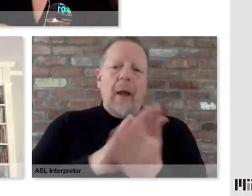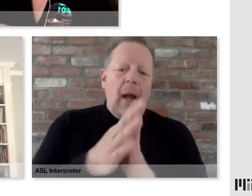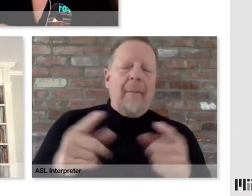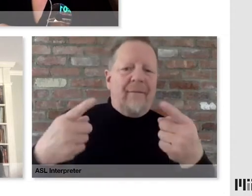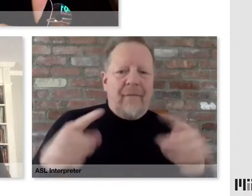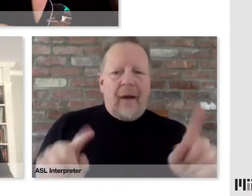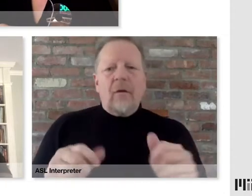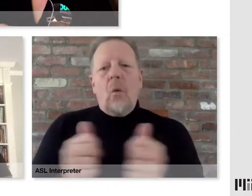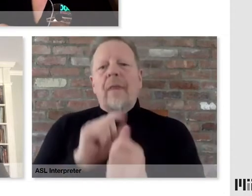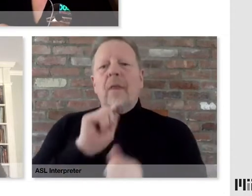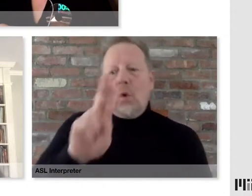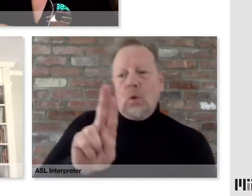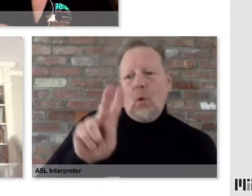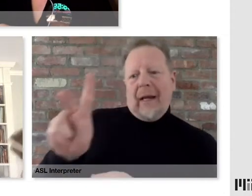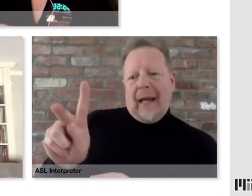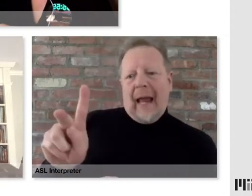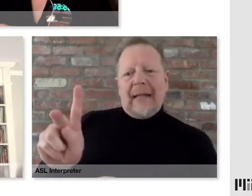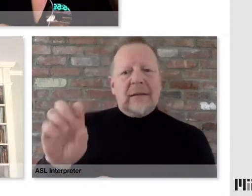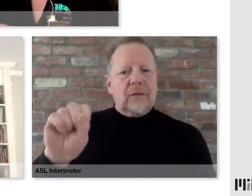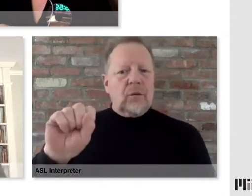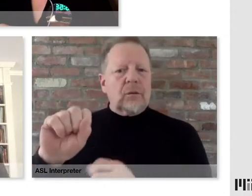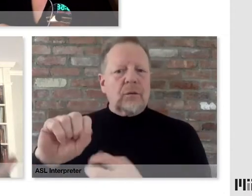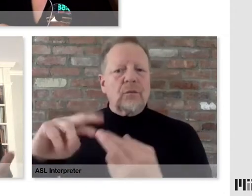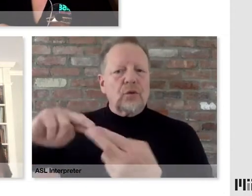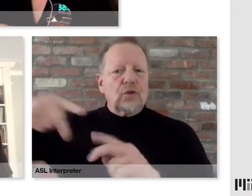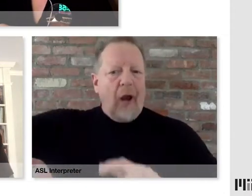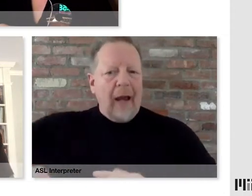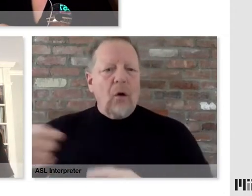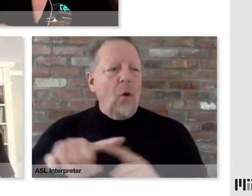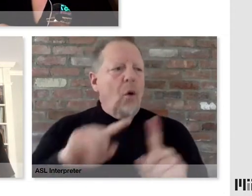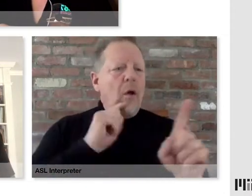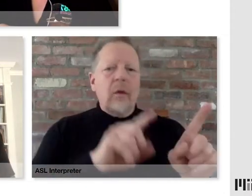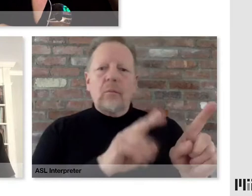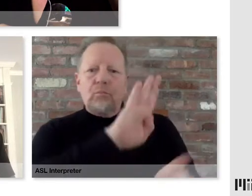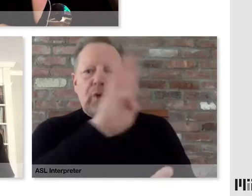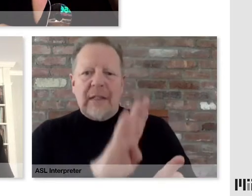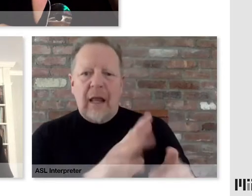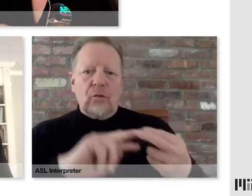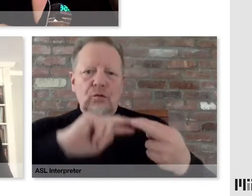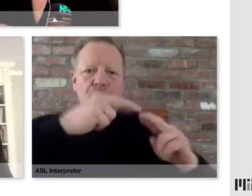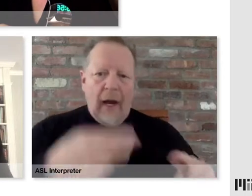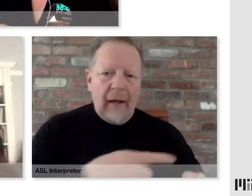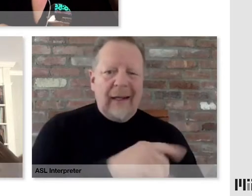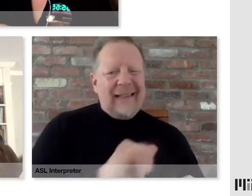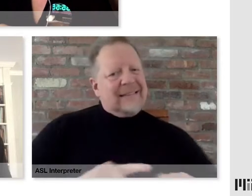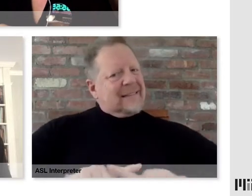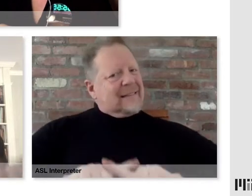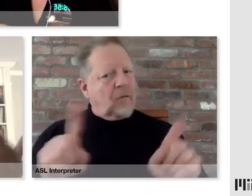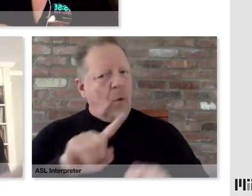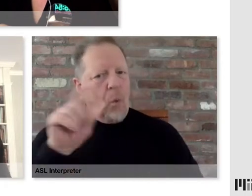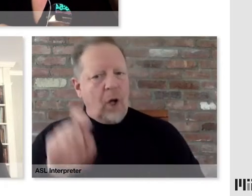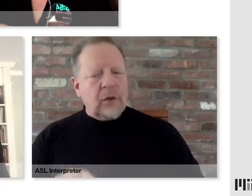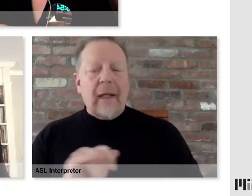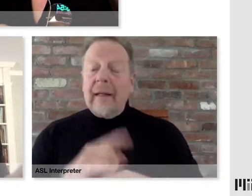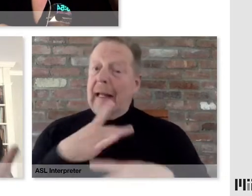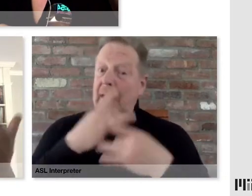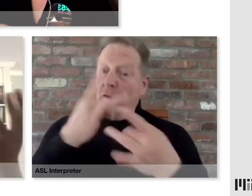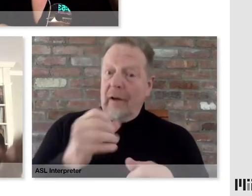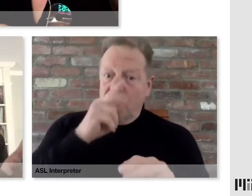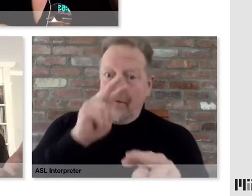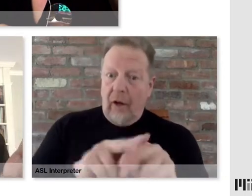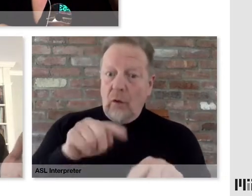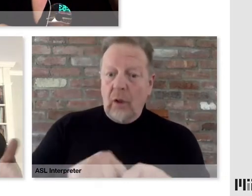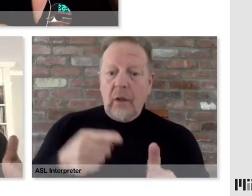UK strain or the Brazil strain or the South, right? Like that's a completely different question. What's interesting and fun to this point